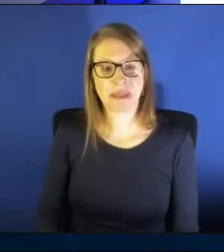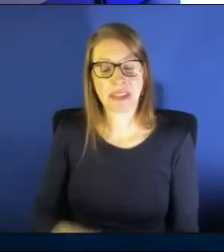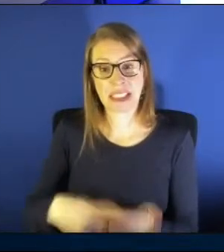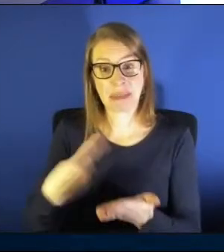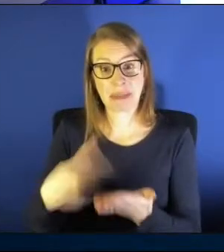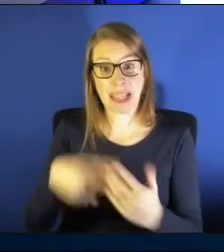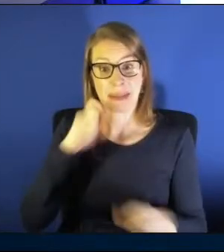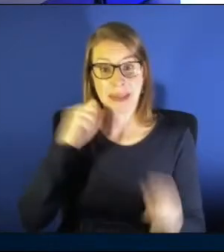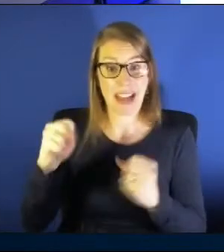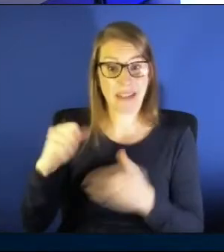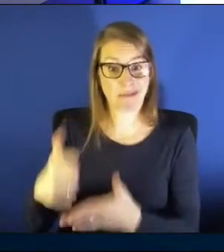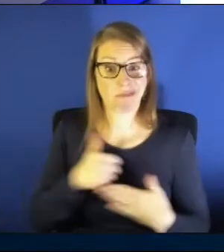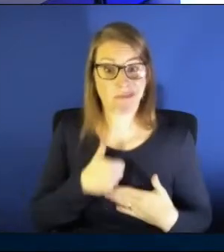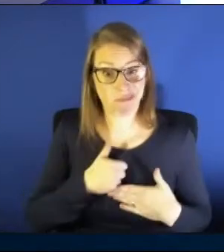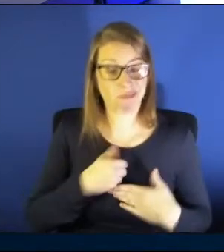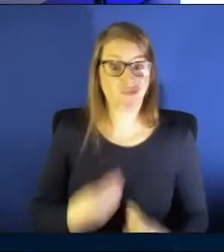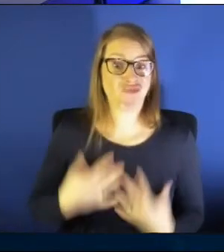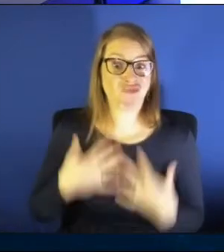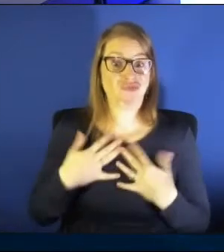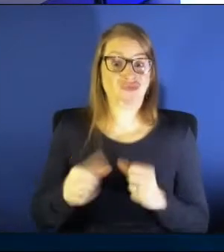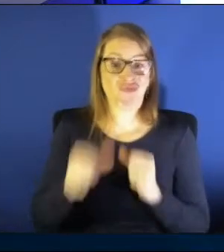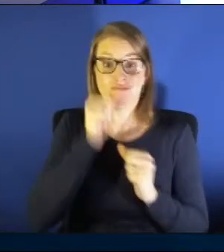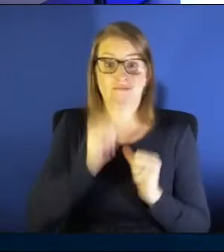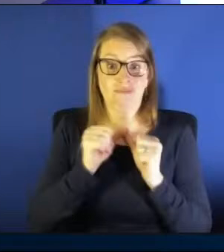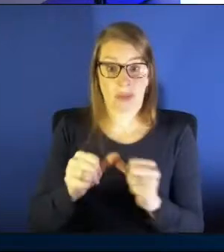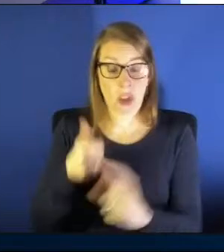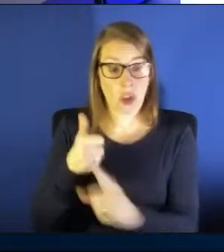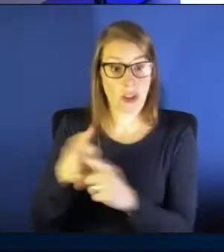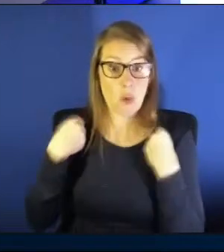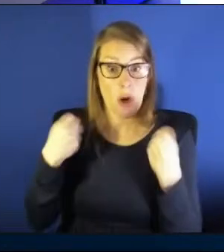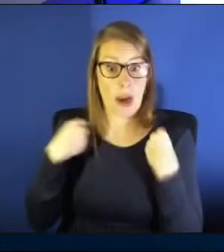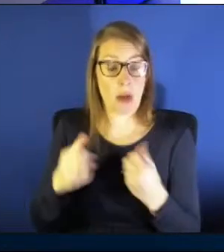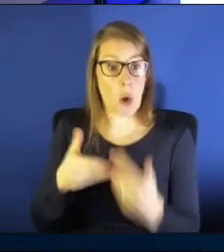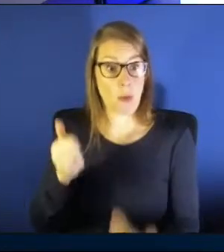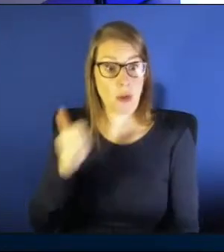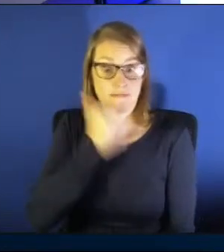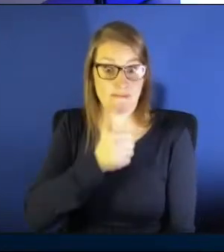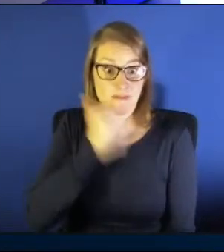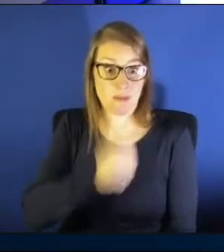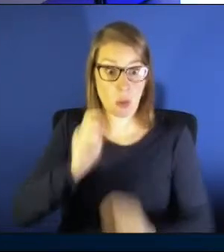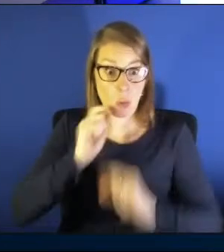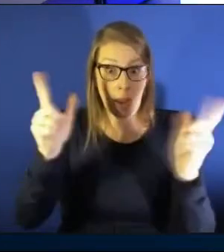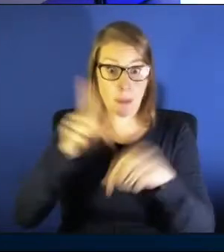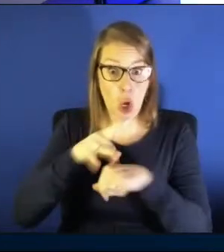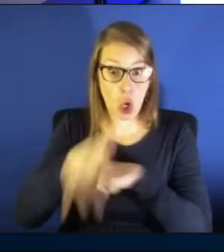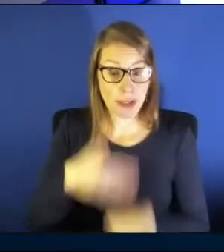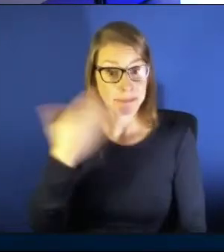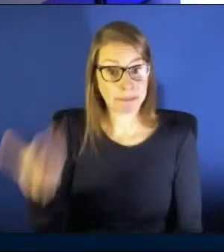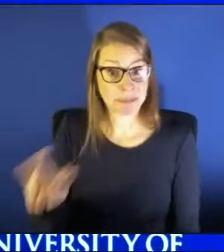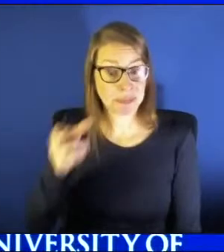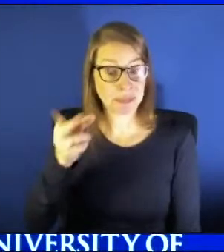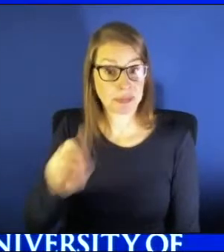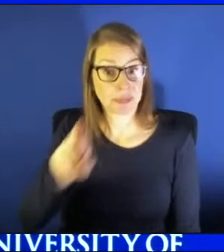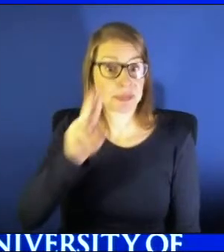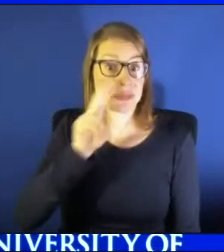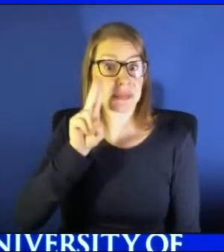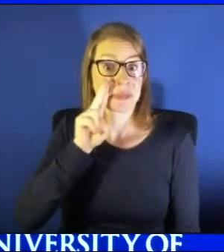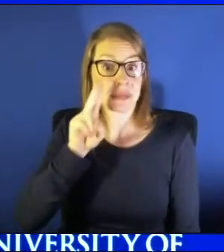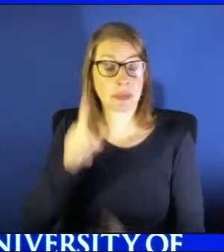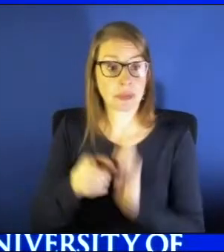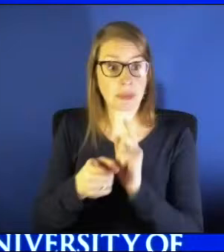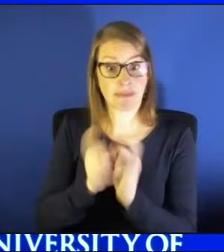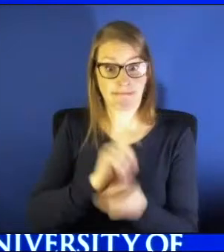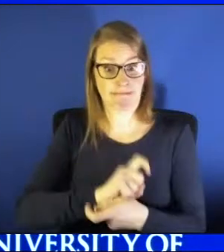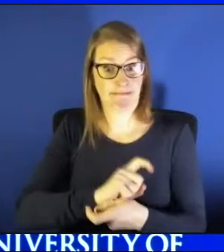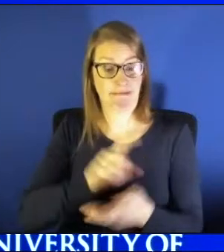this conversation. You work out pretty much daily. You're up early. You've been changing your diet lately. So kind of what are